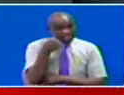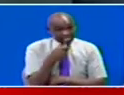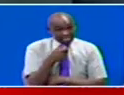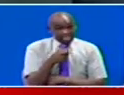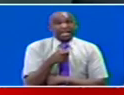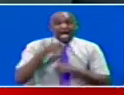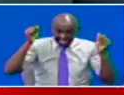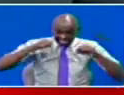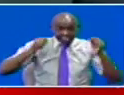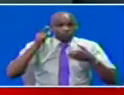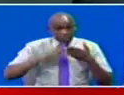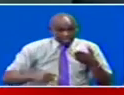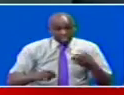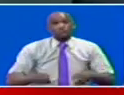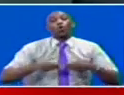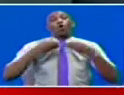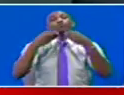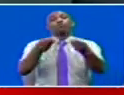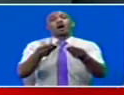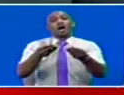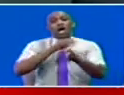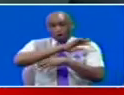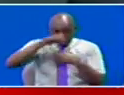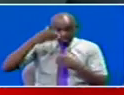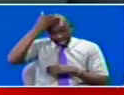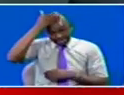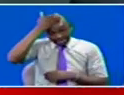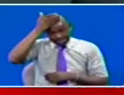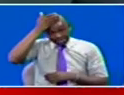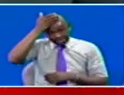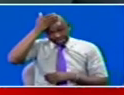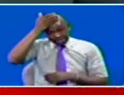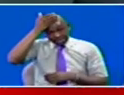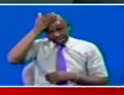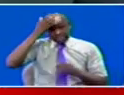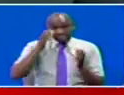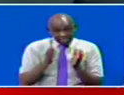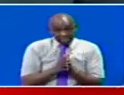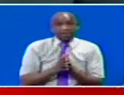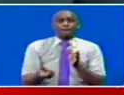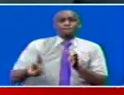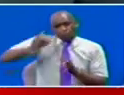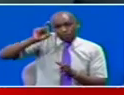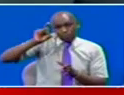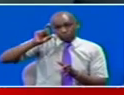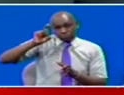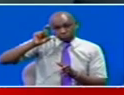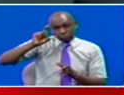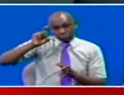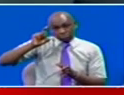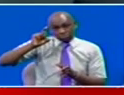has agreed to offer all nurses quantum increase, that